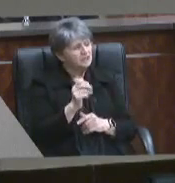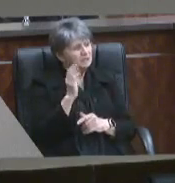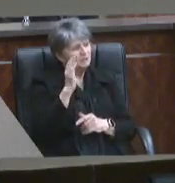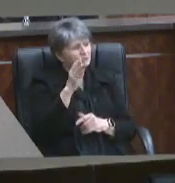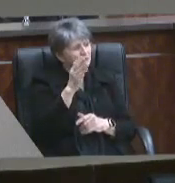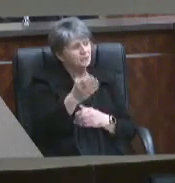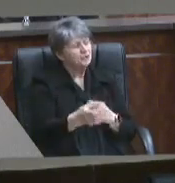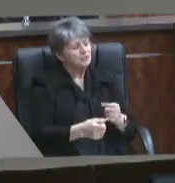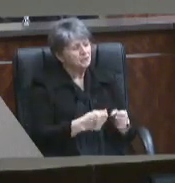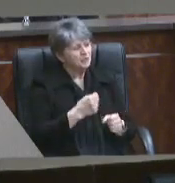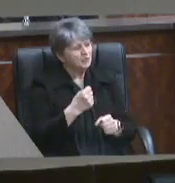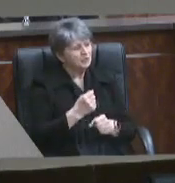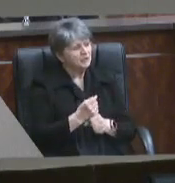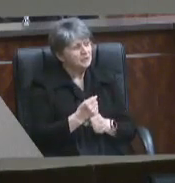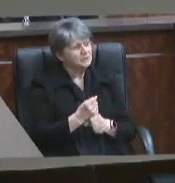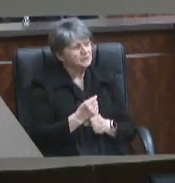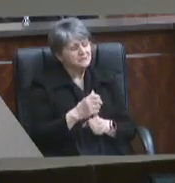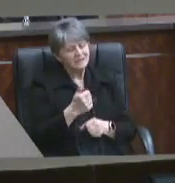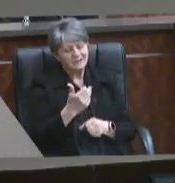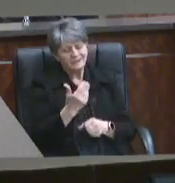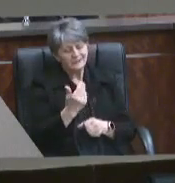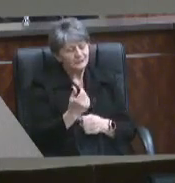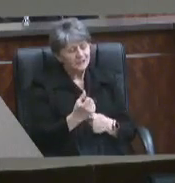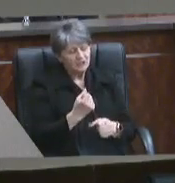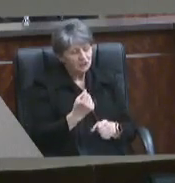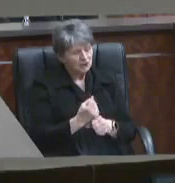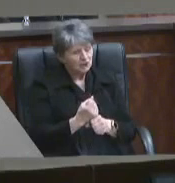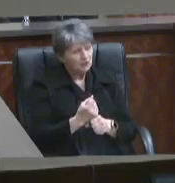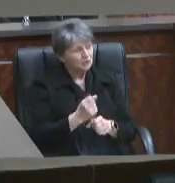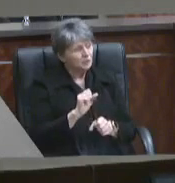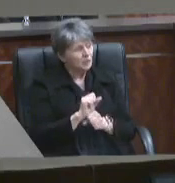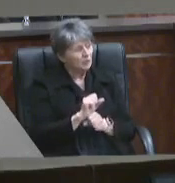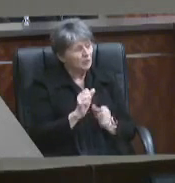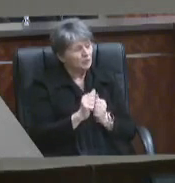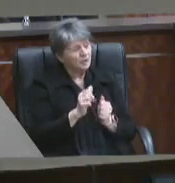out of the next 10 years, the next 15 years. We work with all the